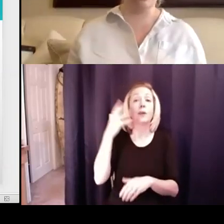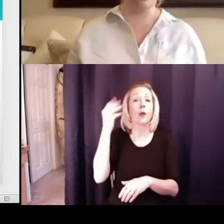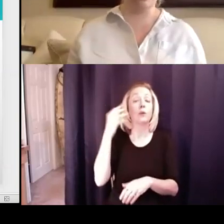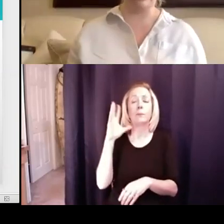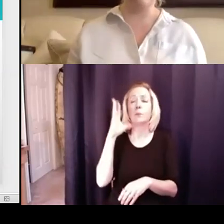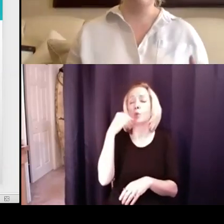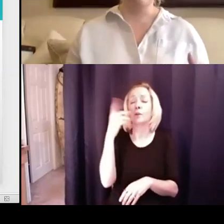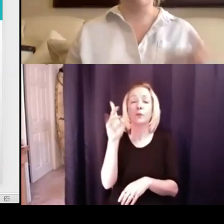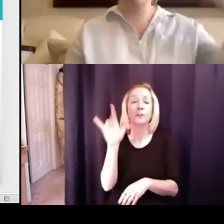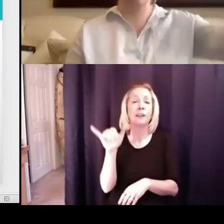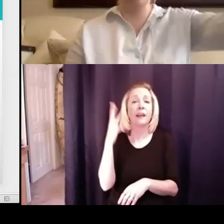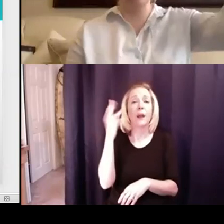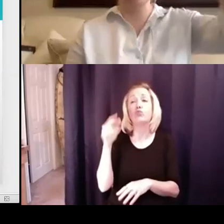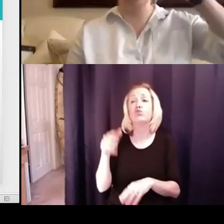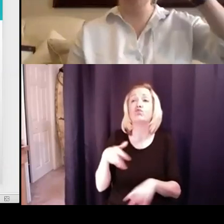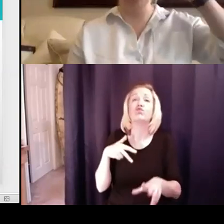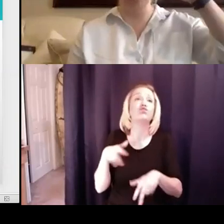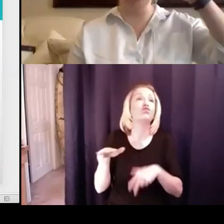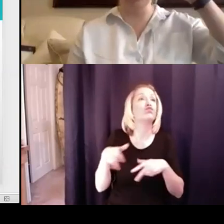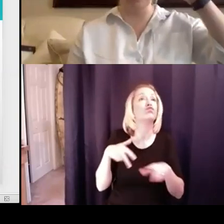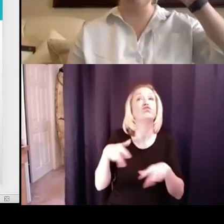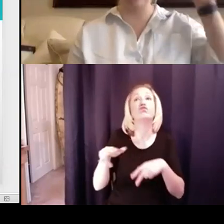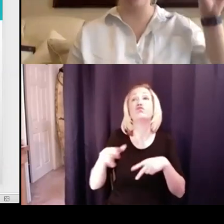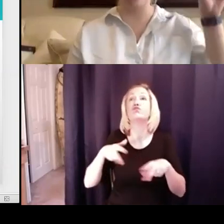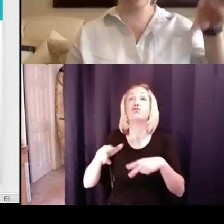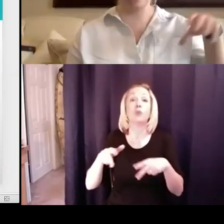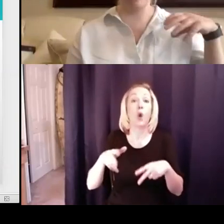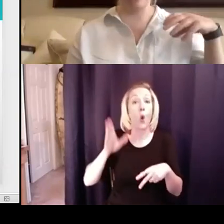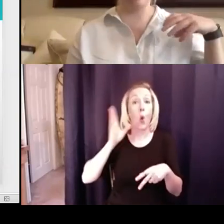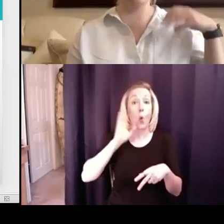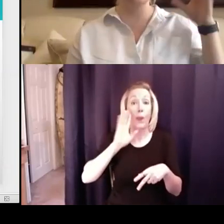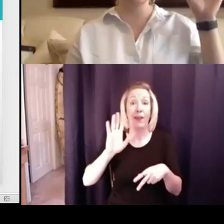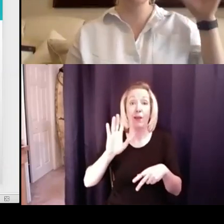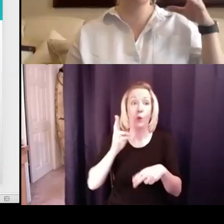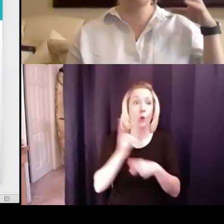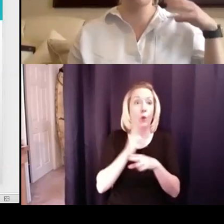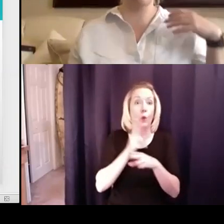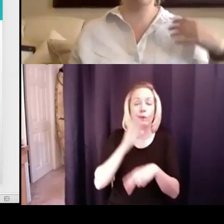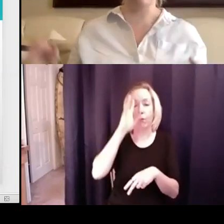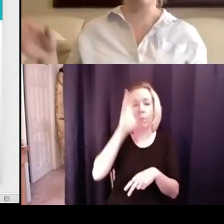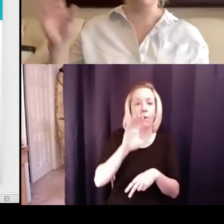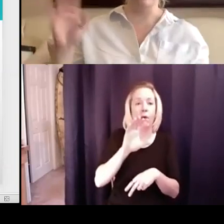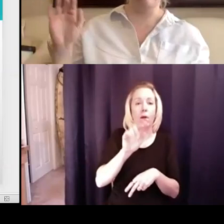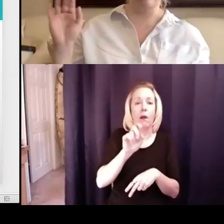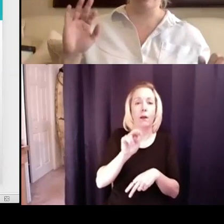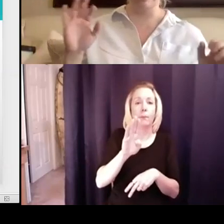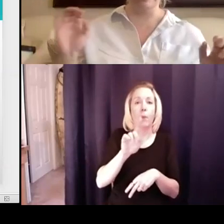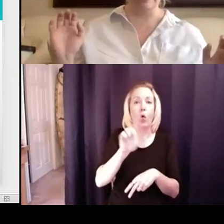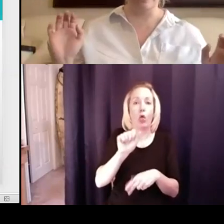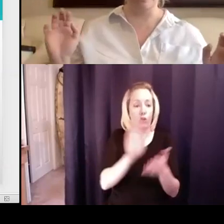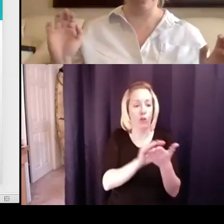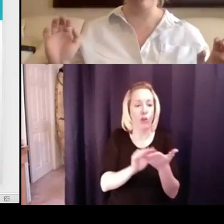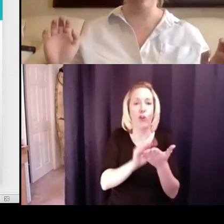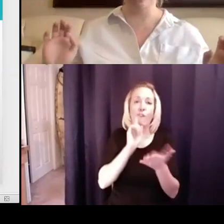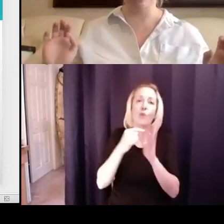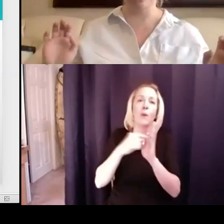really enjoyed it, I'm not going to necessarily put cotton balls on the page to represent the clouds and a crinkled